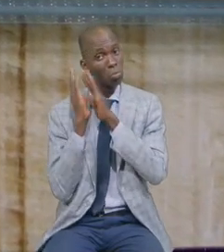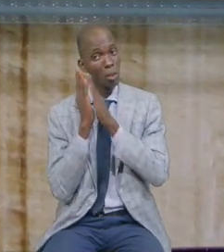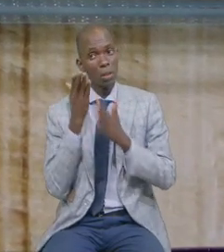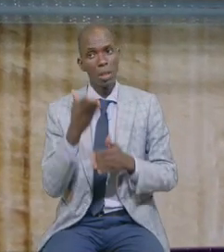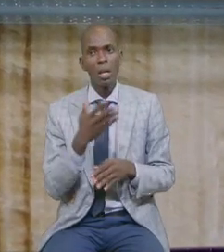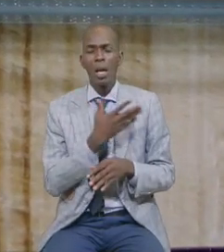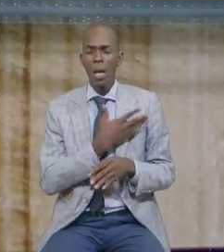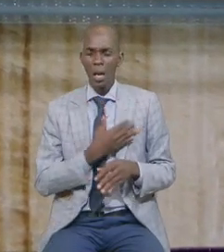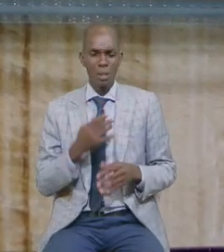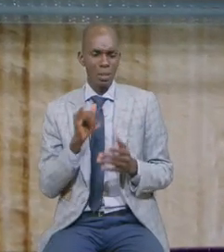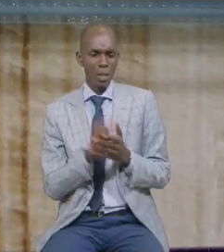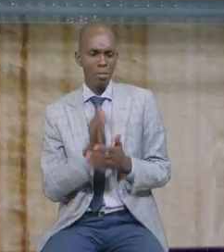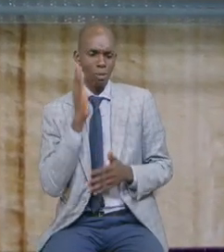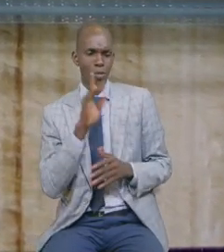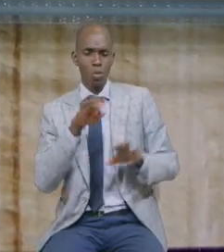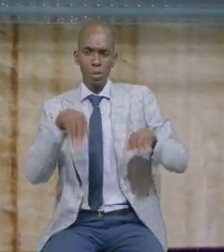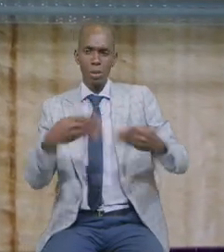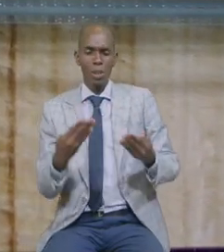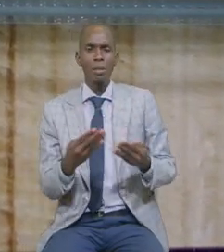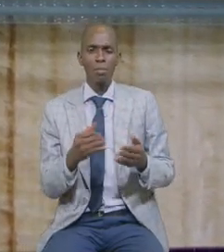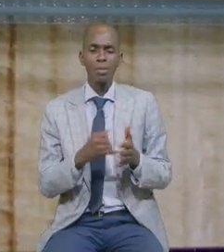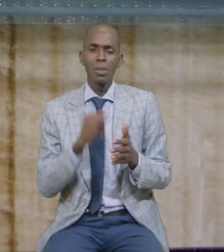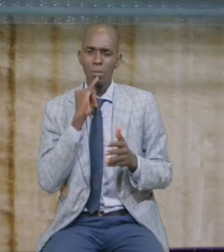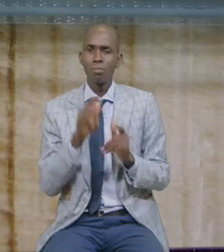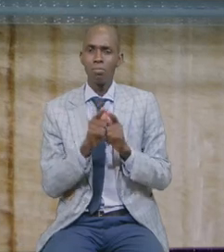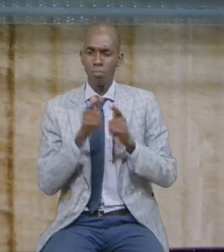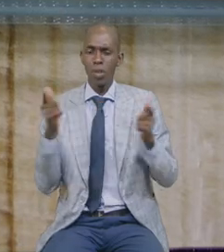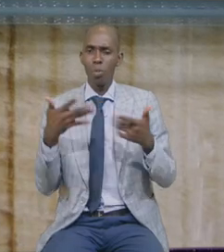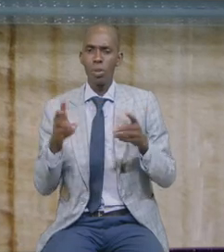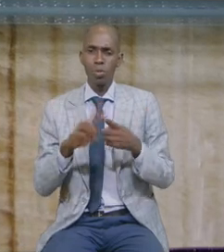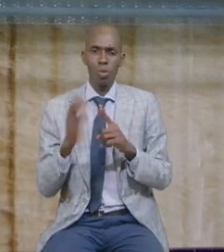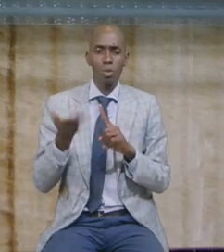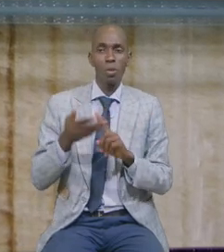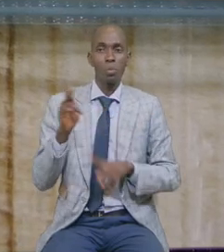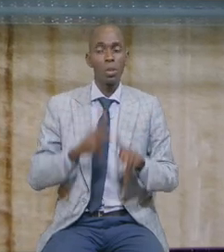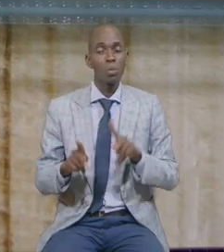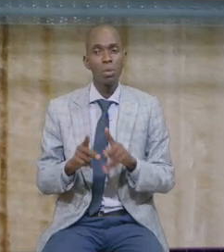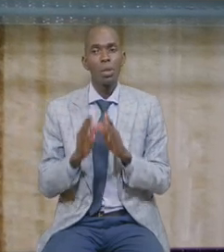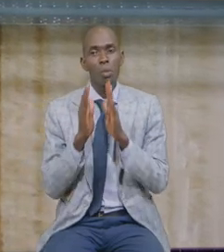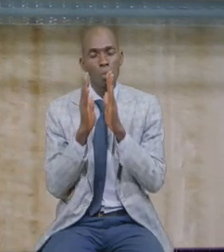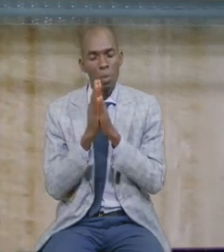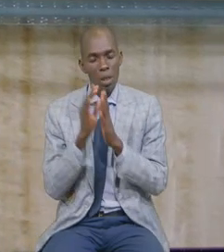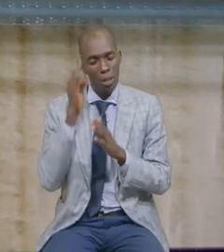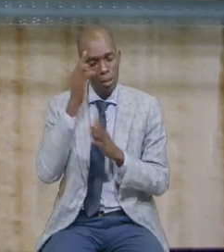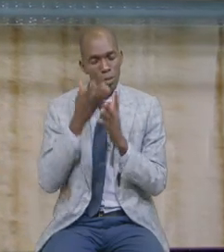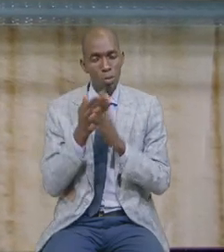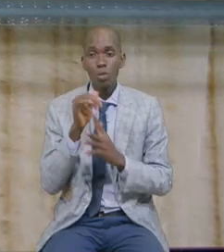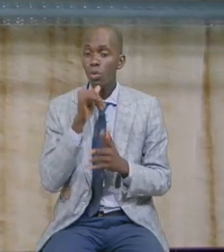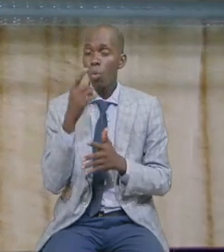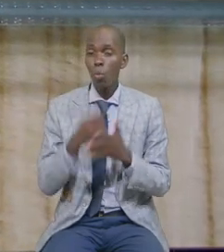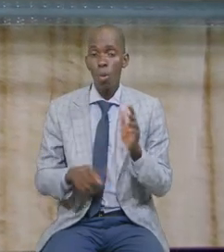somebody like this? Pray and think through. It's not what people say, it's what's in their heart.